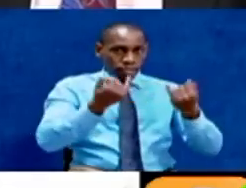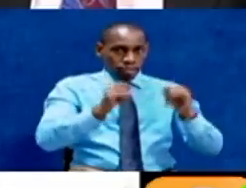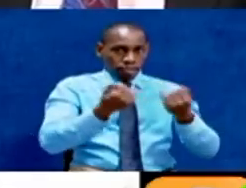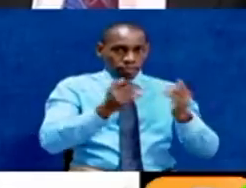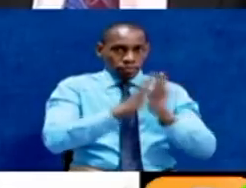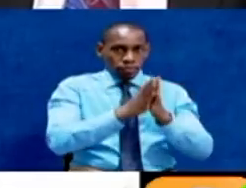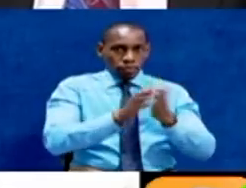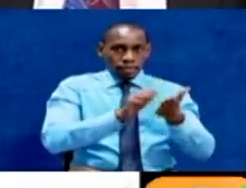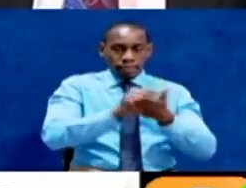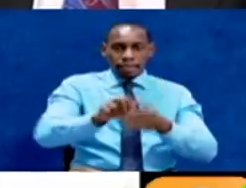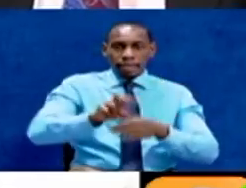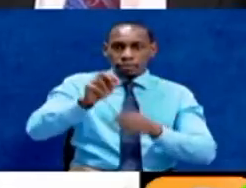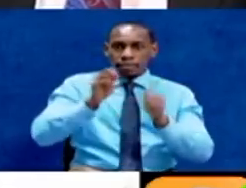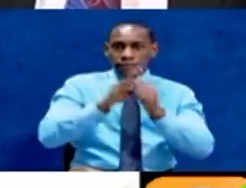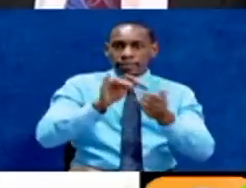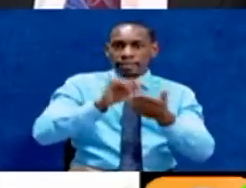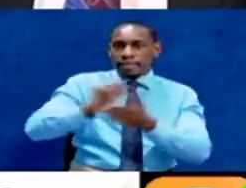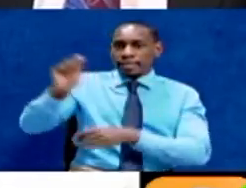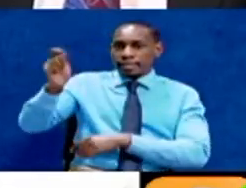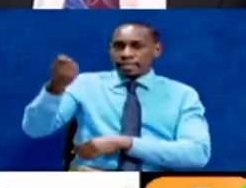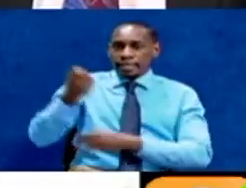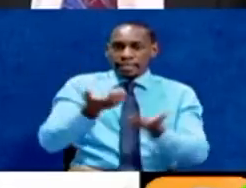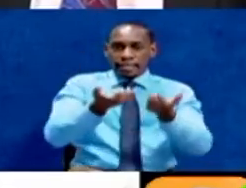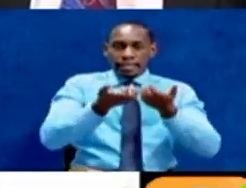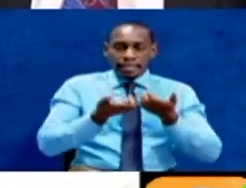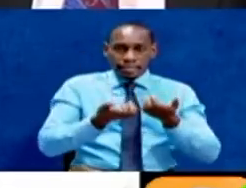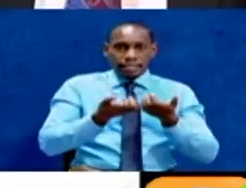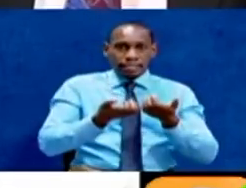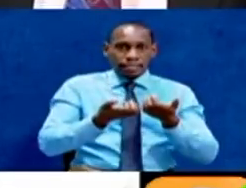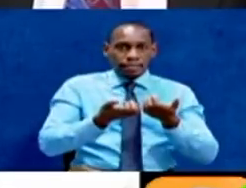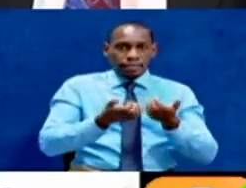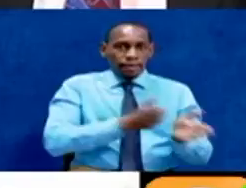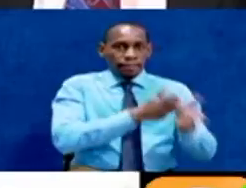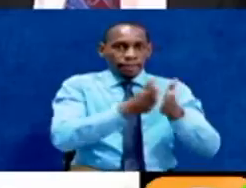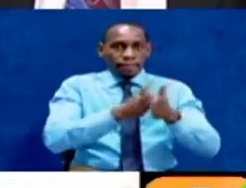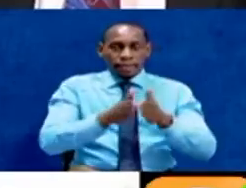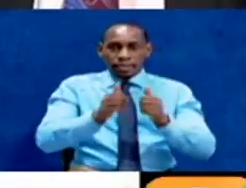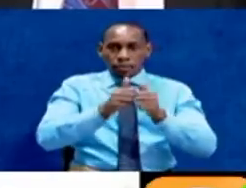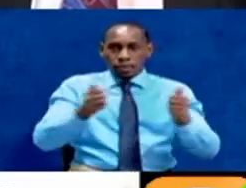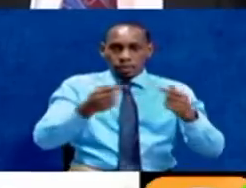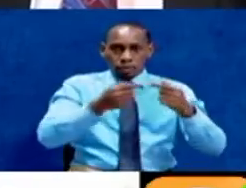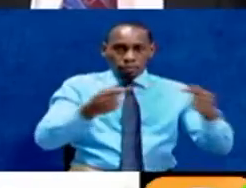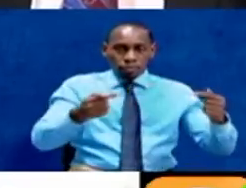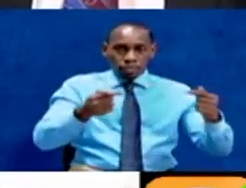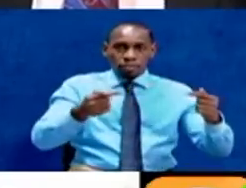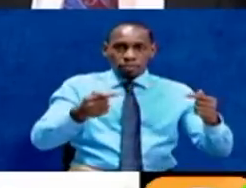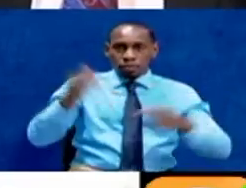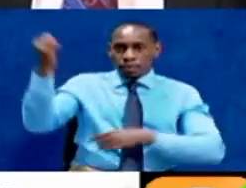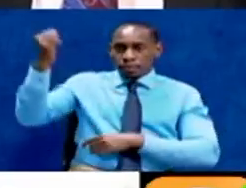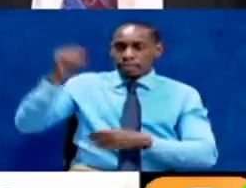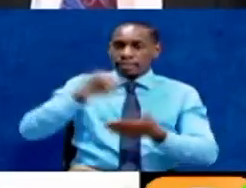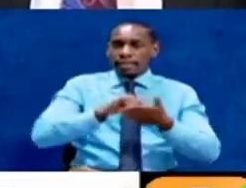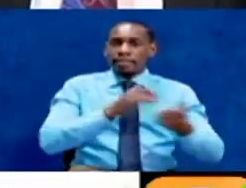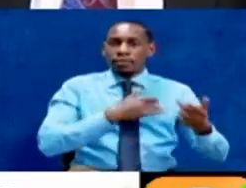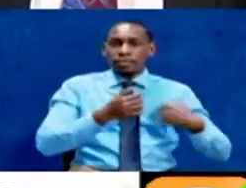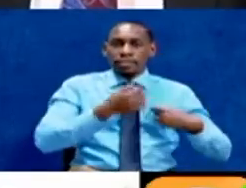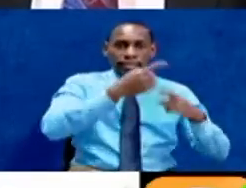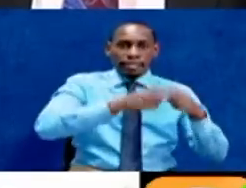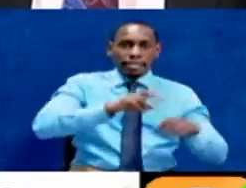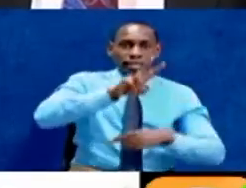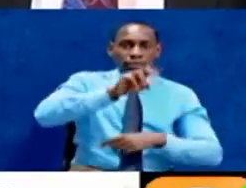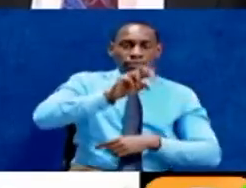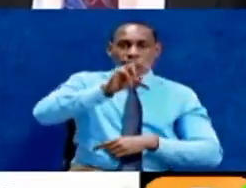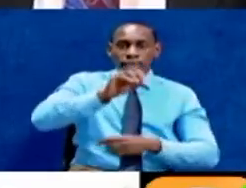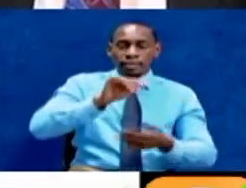published in 2014 about why Kenya needs an organized, effective political opposition. Are you concerned that in 2020 Kenya